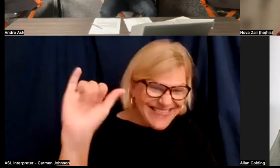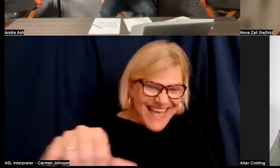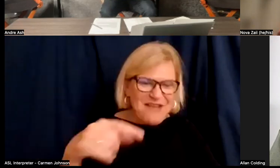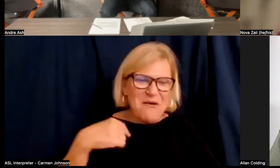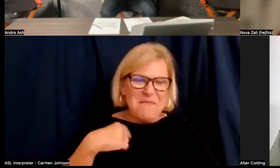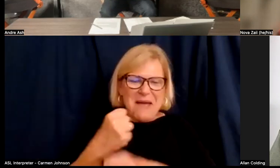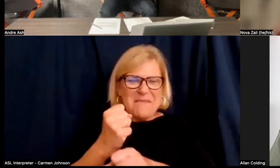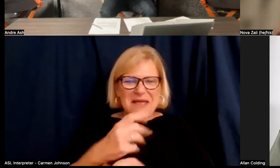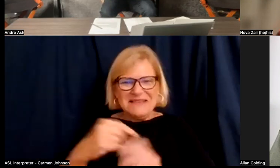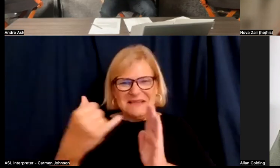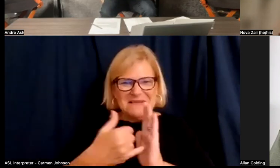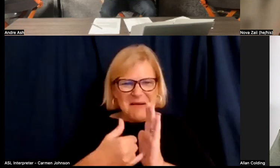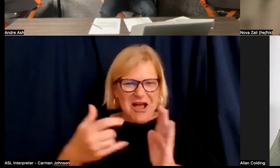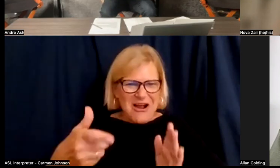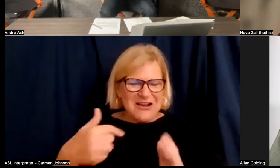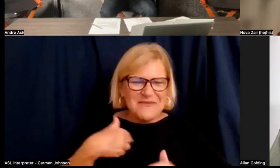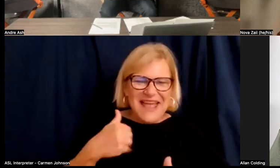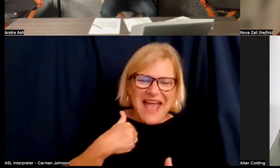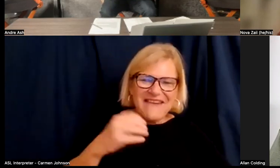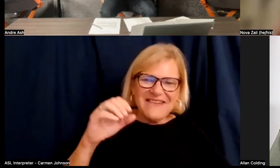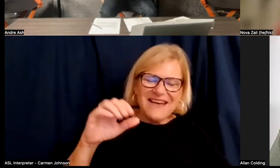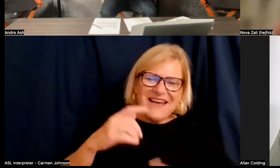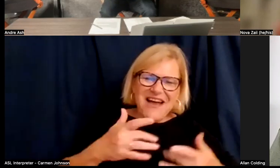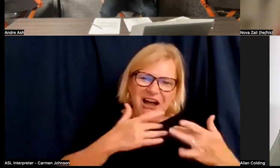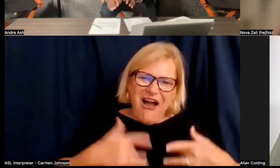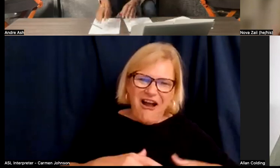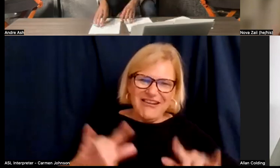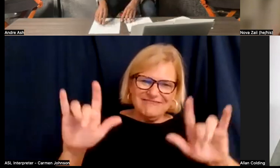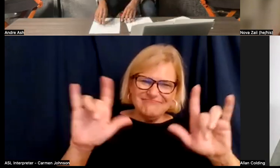some art. We have uh, some hope emojis.